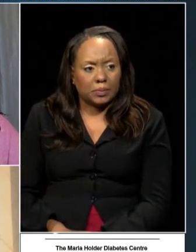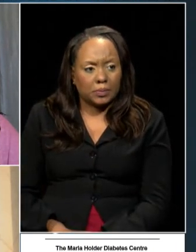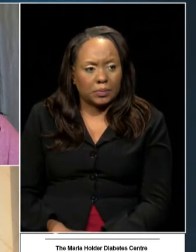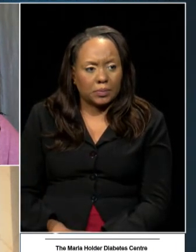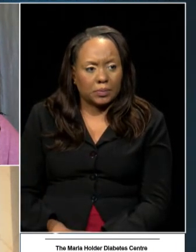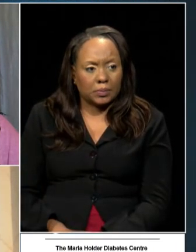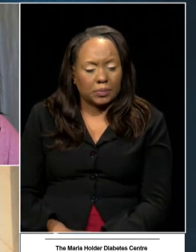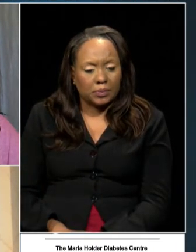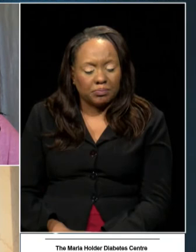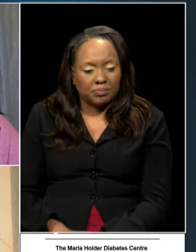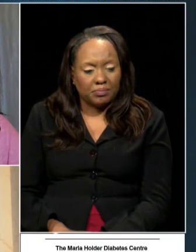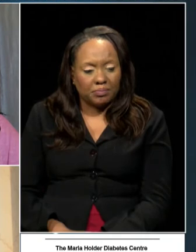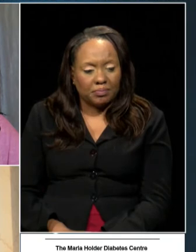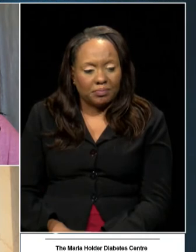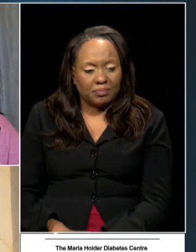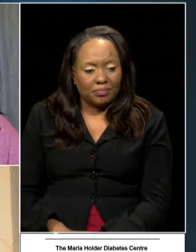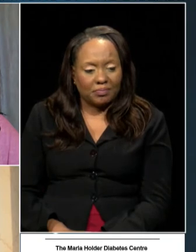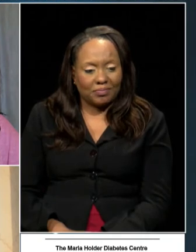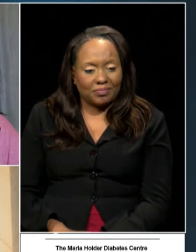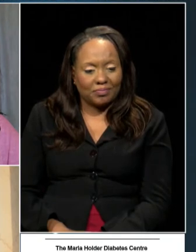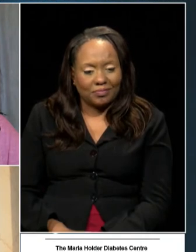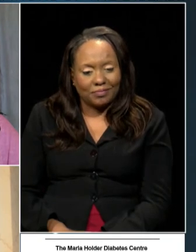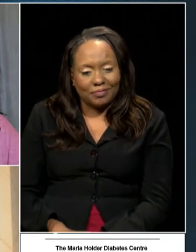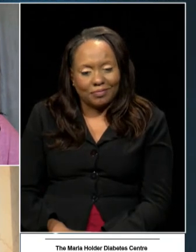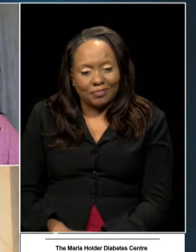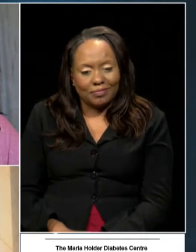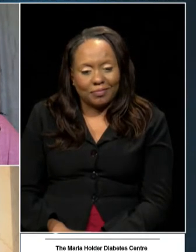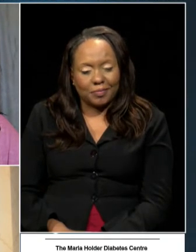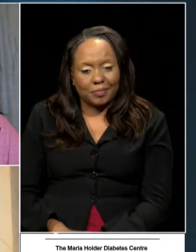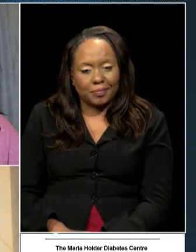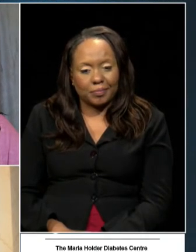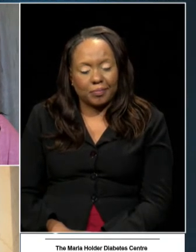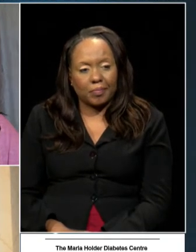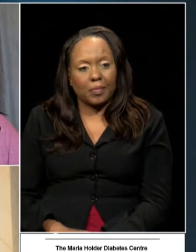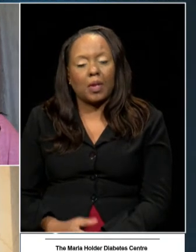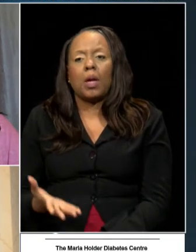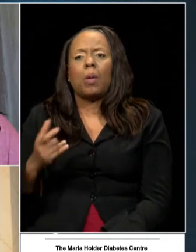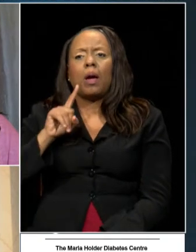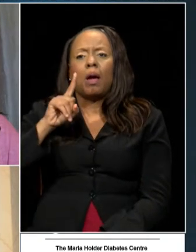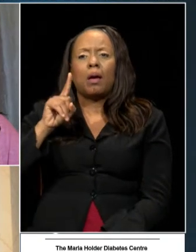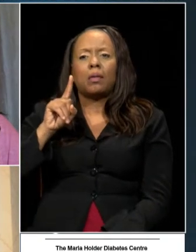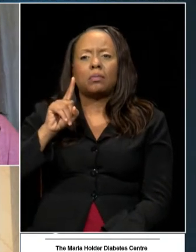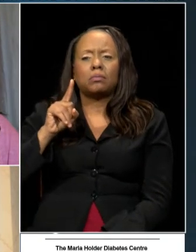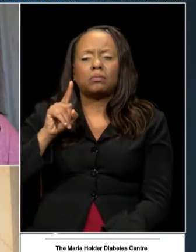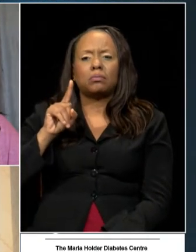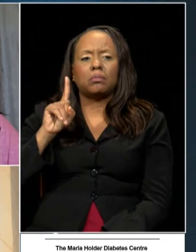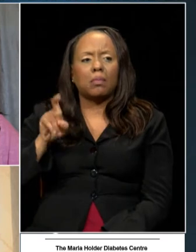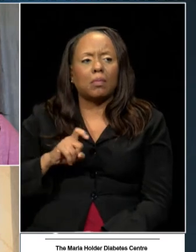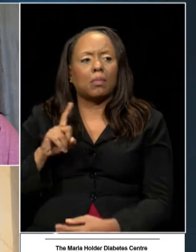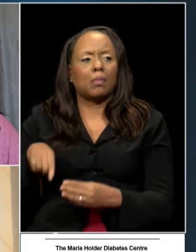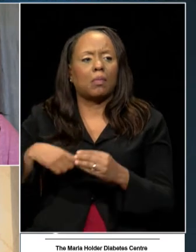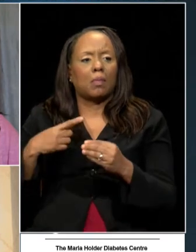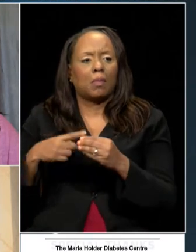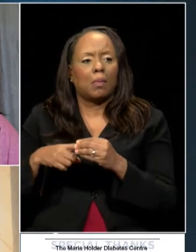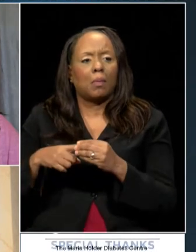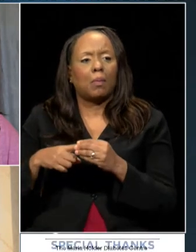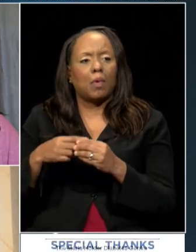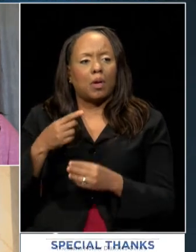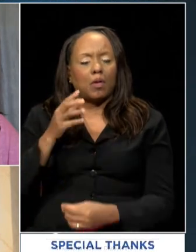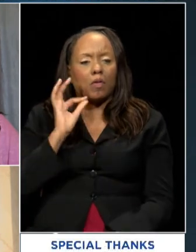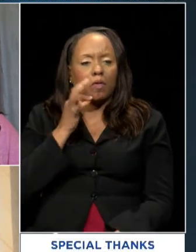I'm calling to ask a question pertaining to the fruits and vegetables like pear, cucumber,